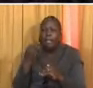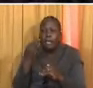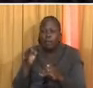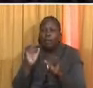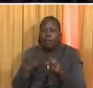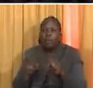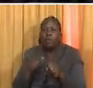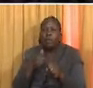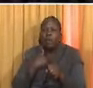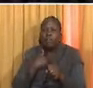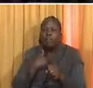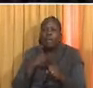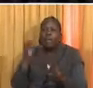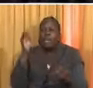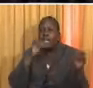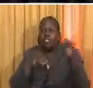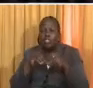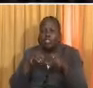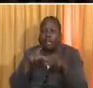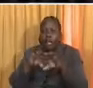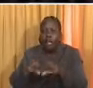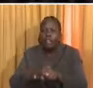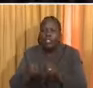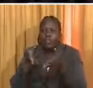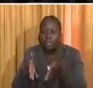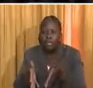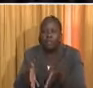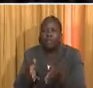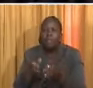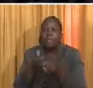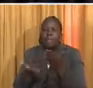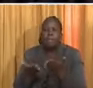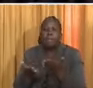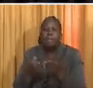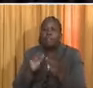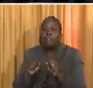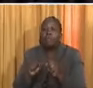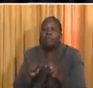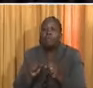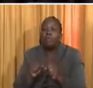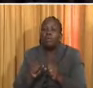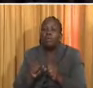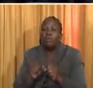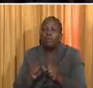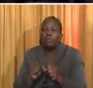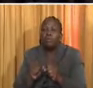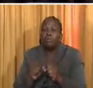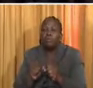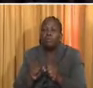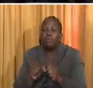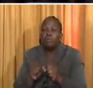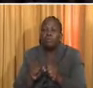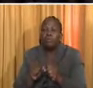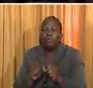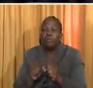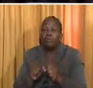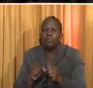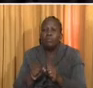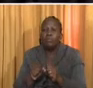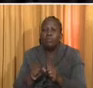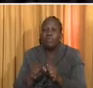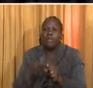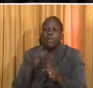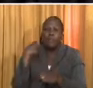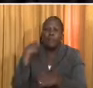12 months after the completion of a review, the new boundaries cannot be used in that election. The